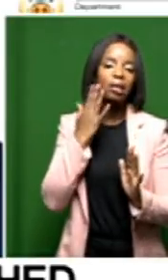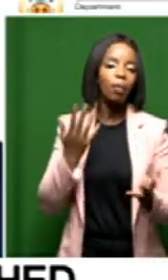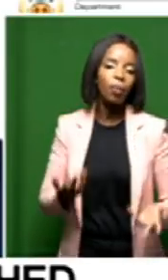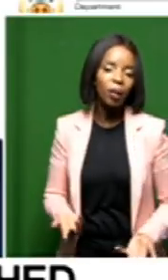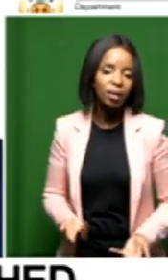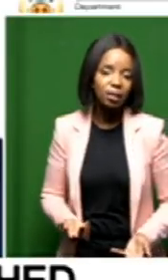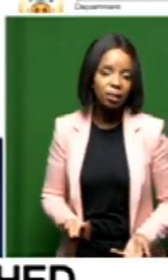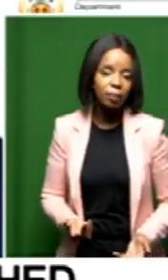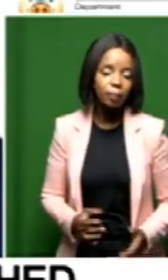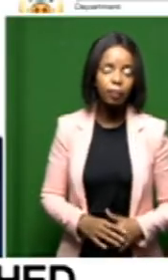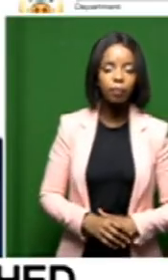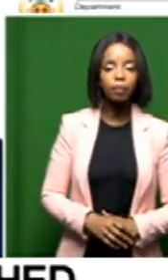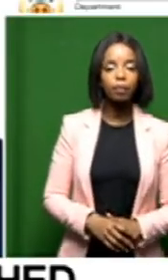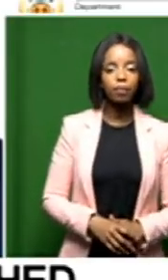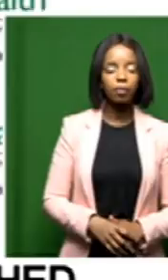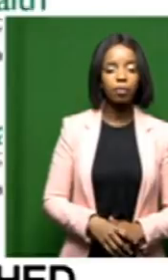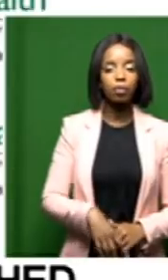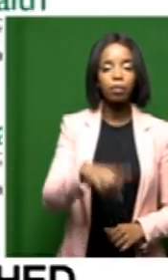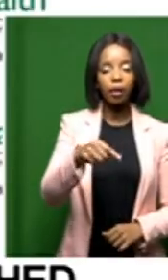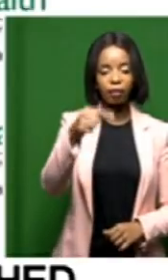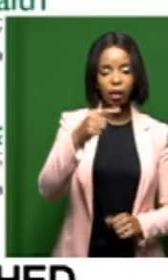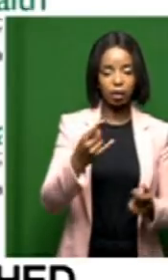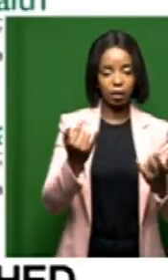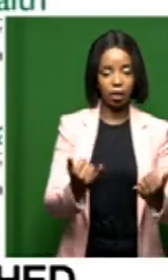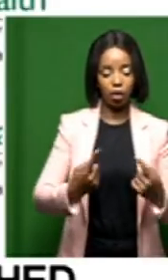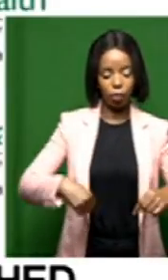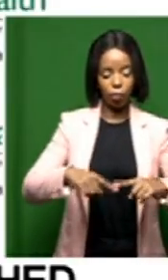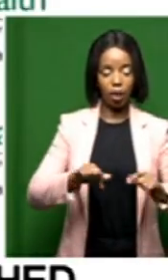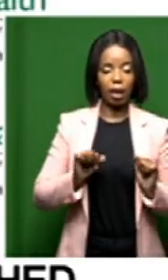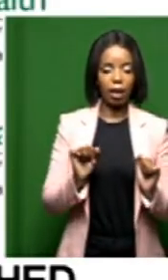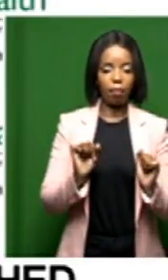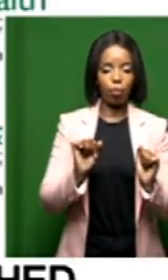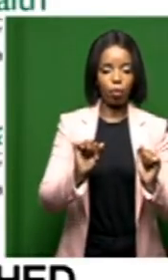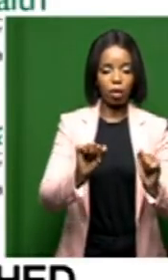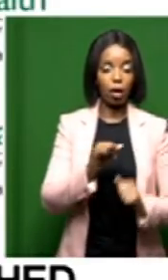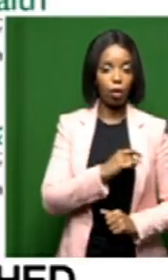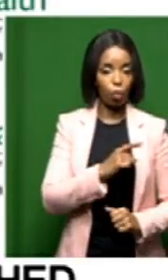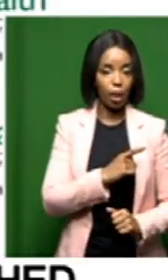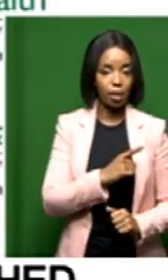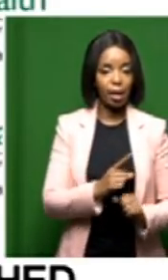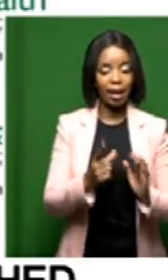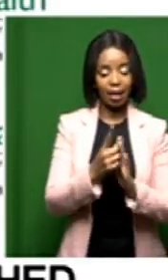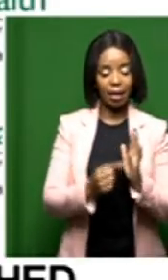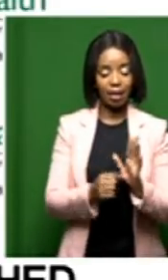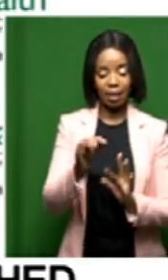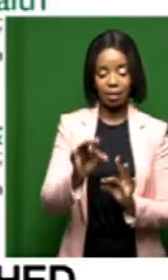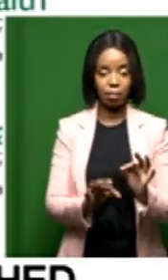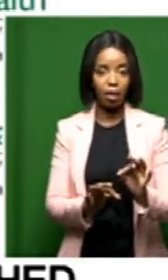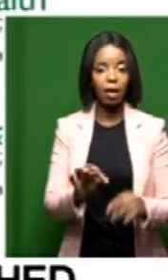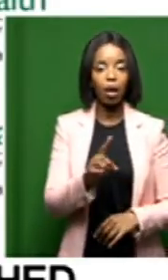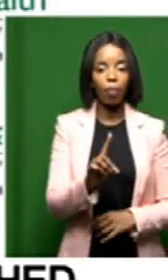The first batches which we are pushing, and because of the expiry date, are the